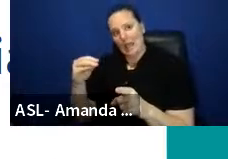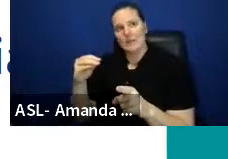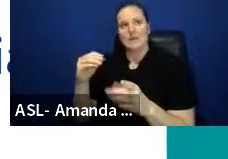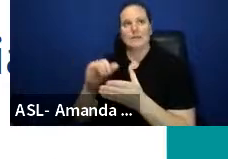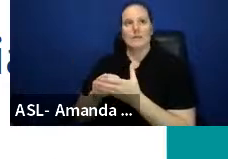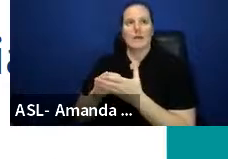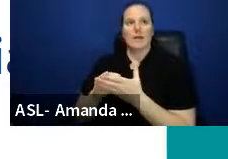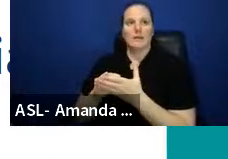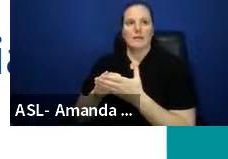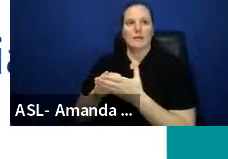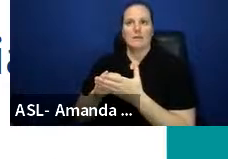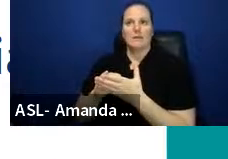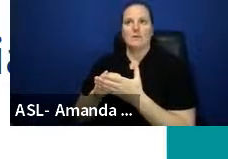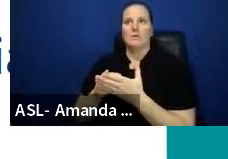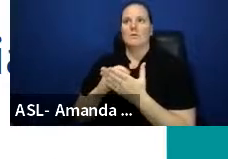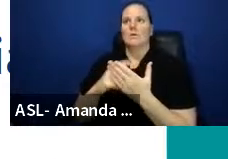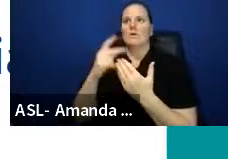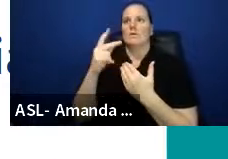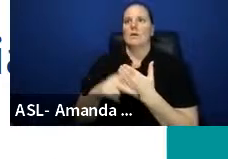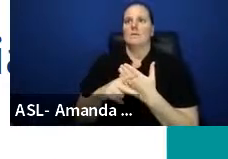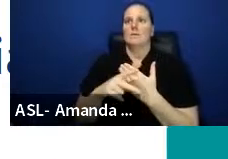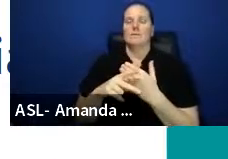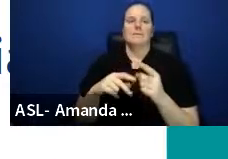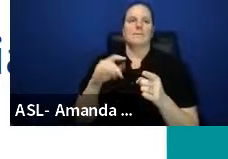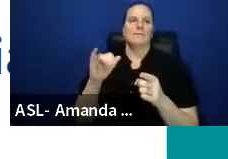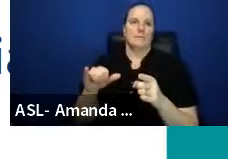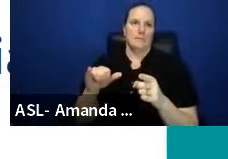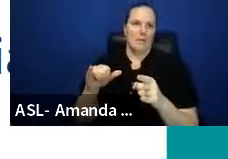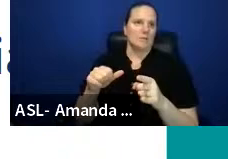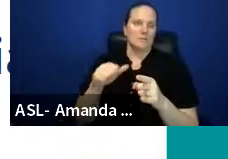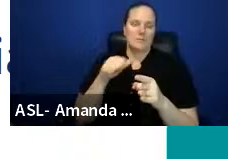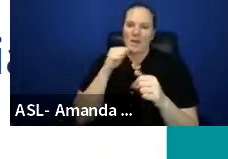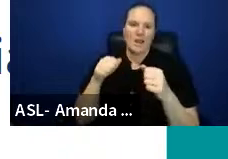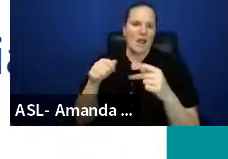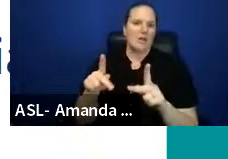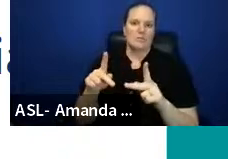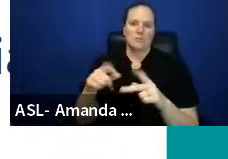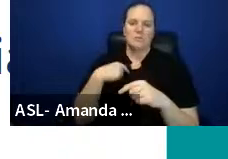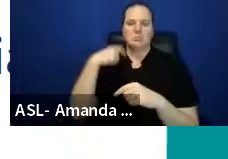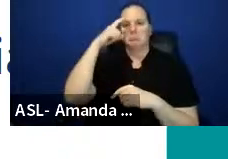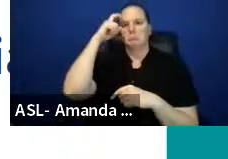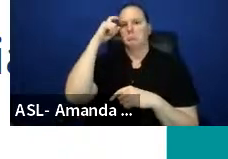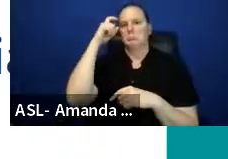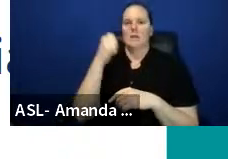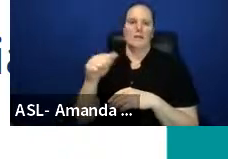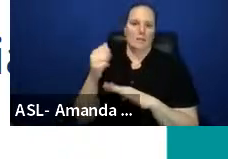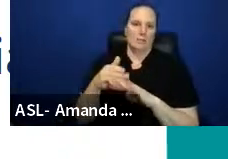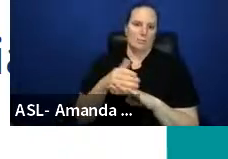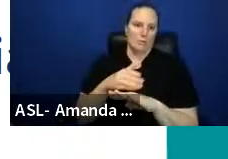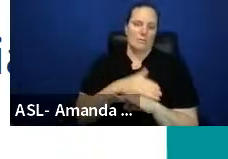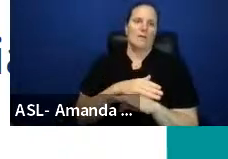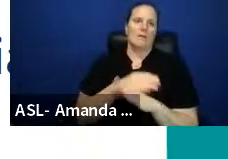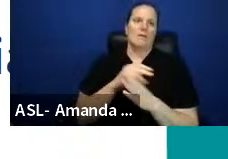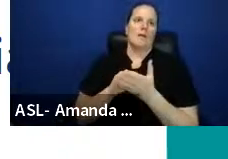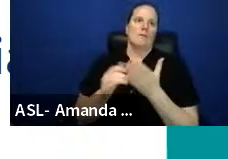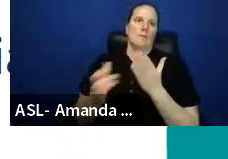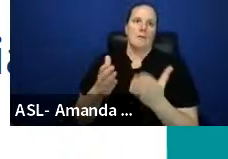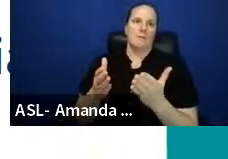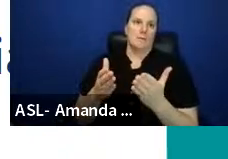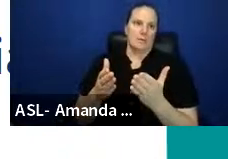program is not allowed to speculate on any improvements that might